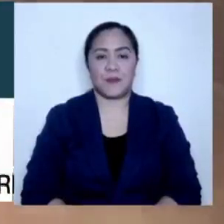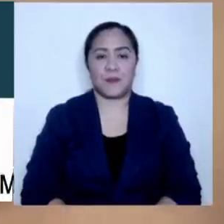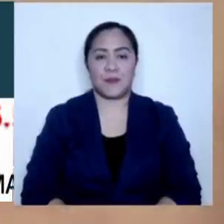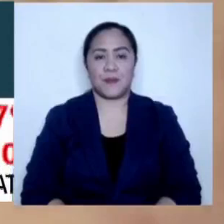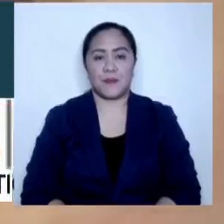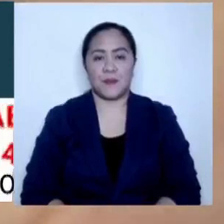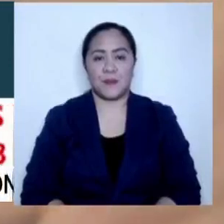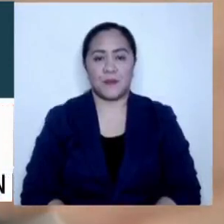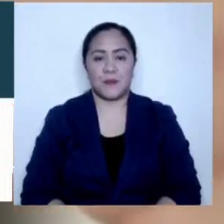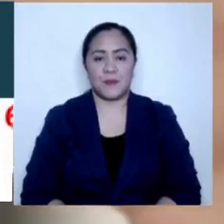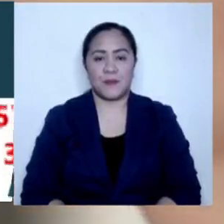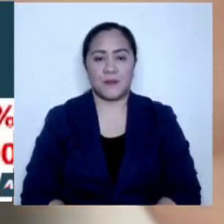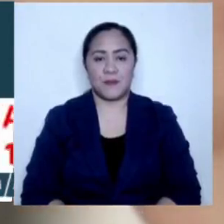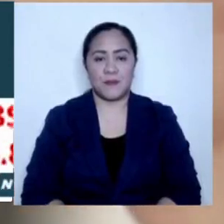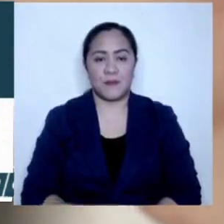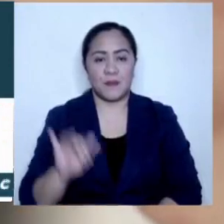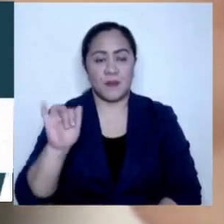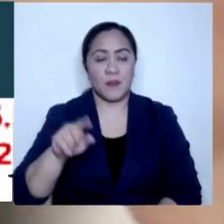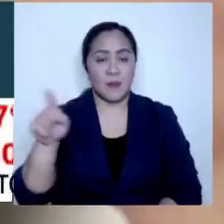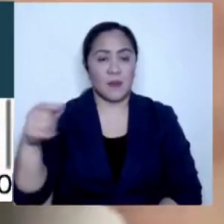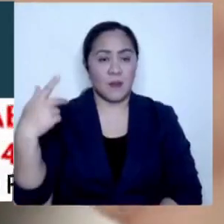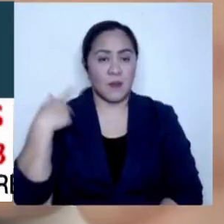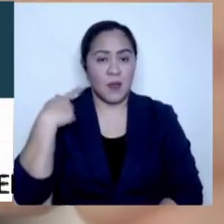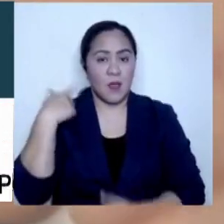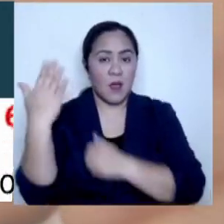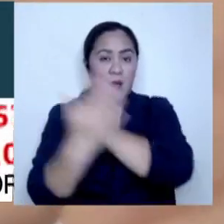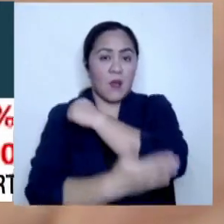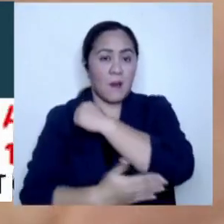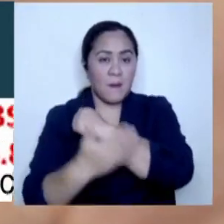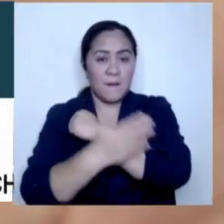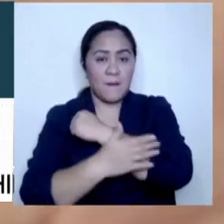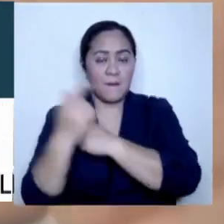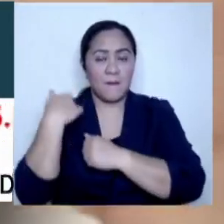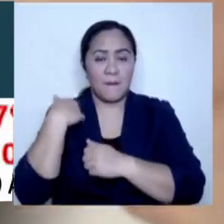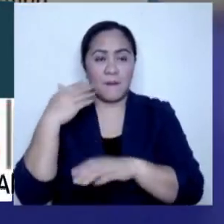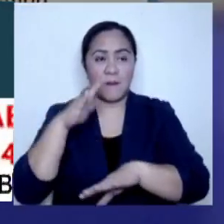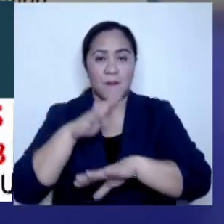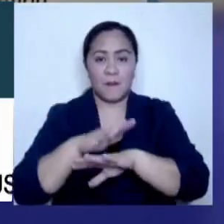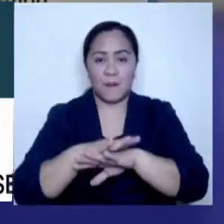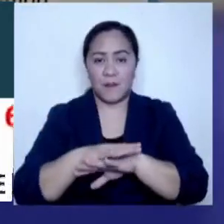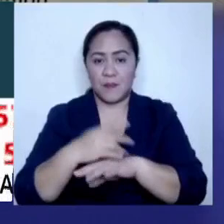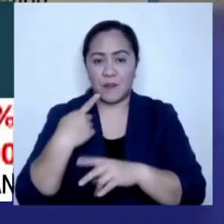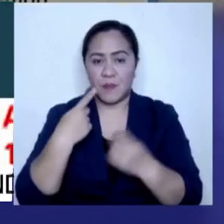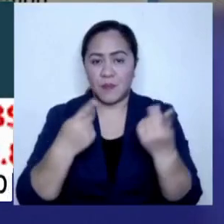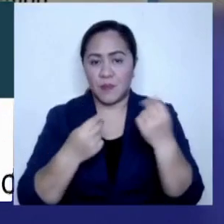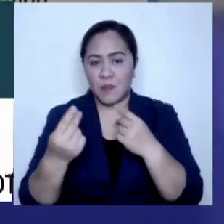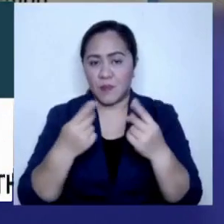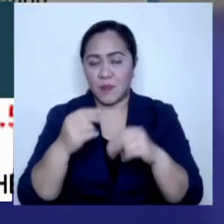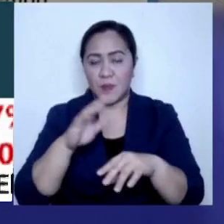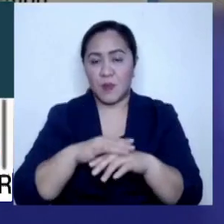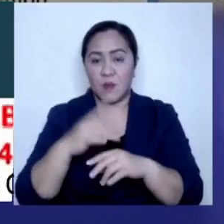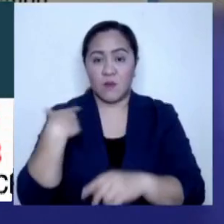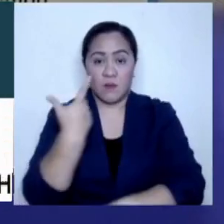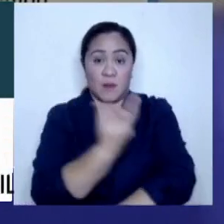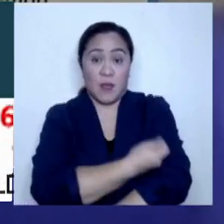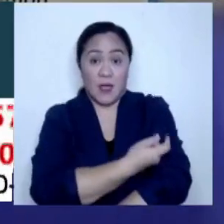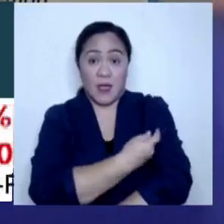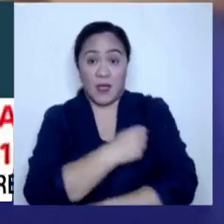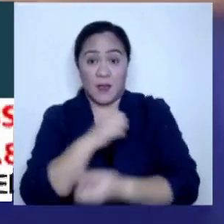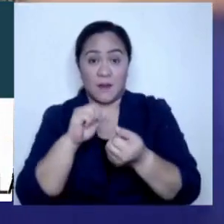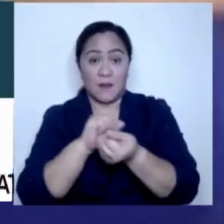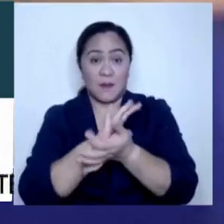The Swedish Health Agency said the country is suspending the use of Moderna's COVID-19 vaccine for people born